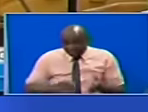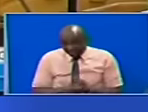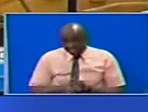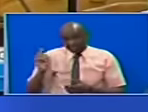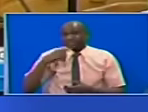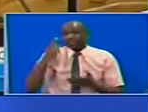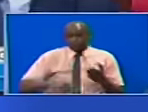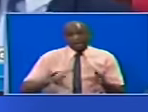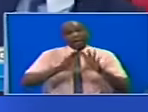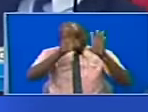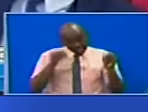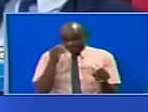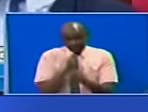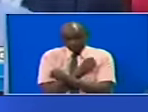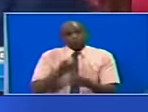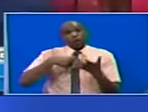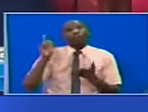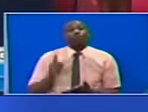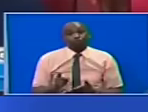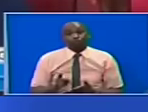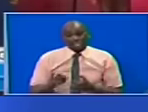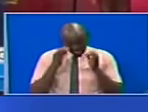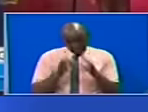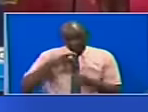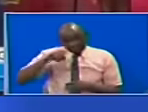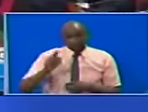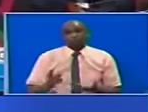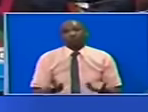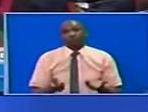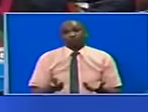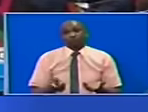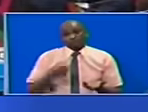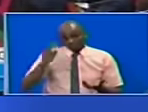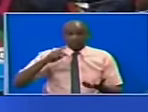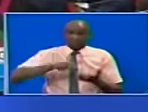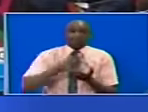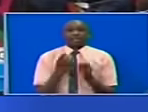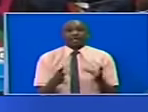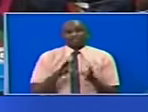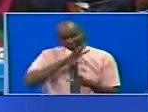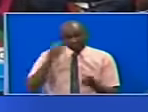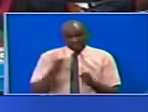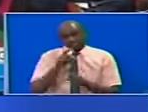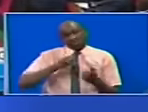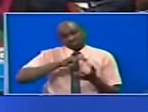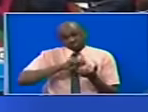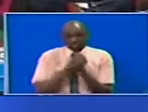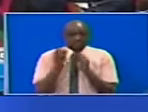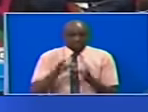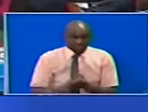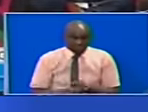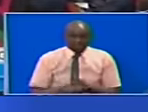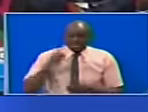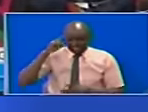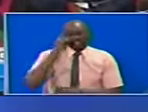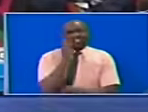say the budget won't be allowed to pass if their PACs are not revised. So I think the sad